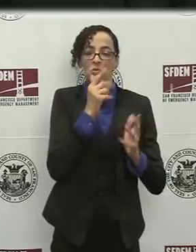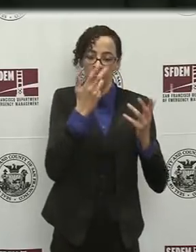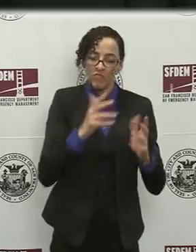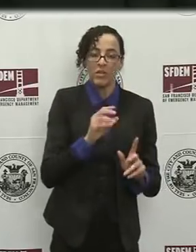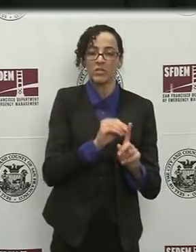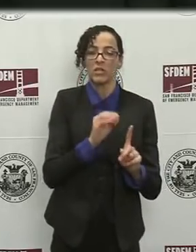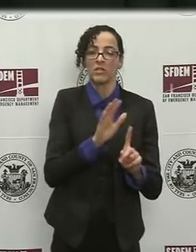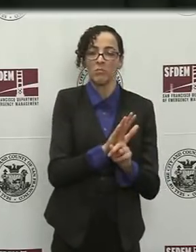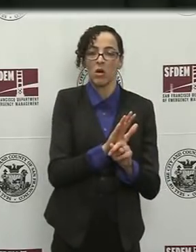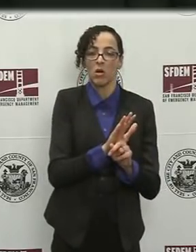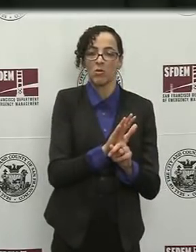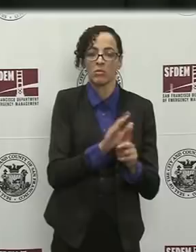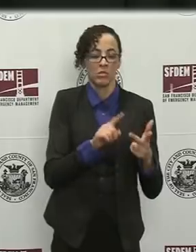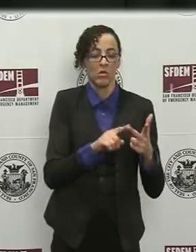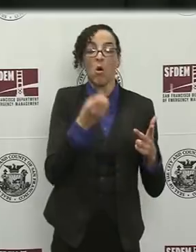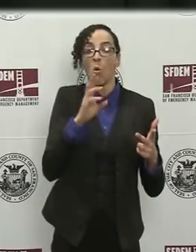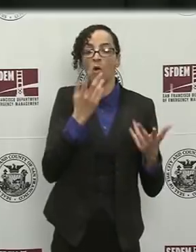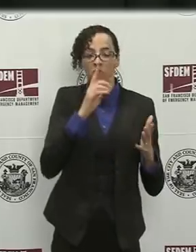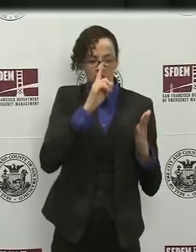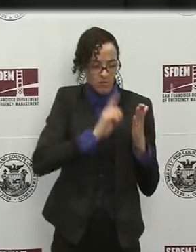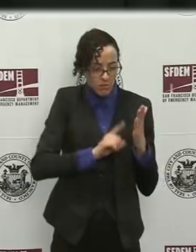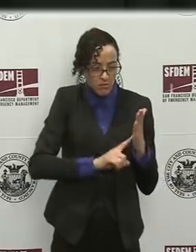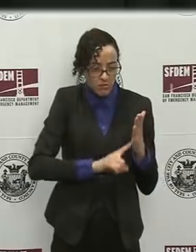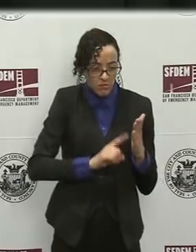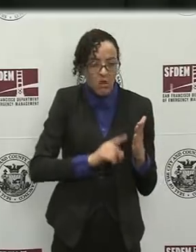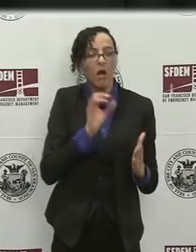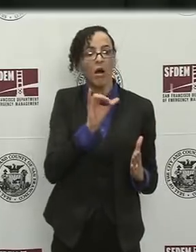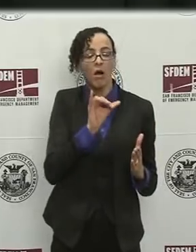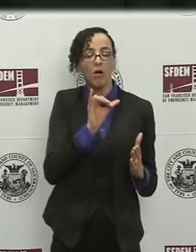show symptoms of the virus.